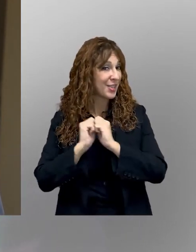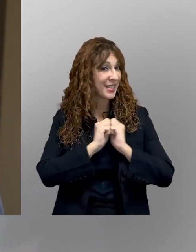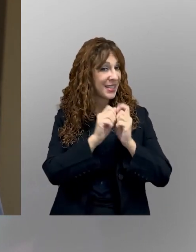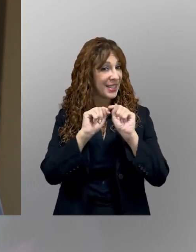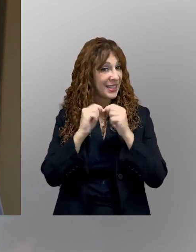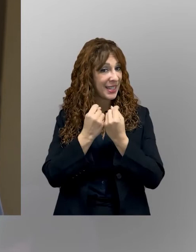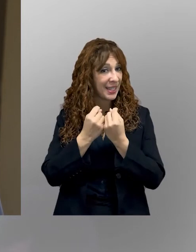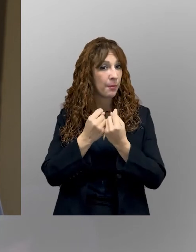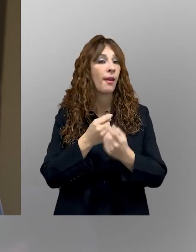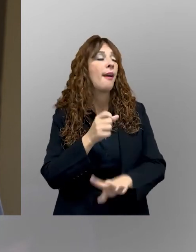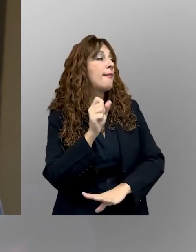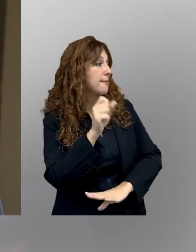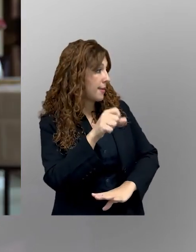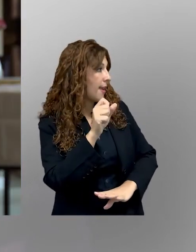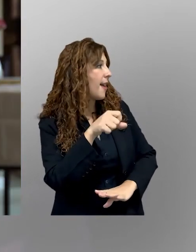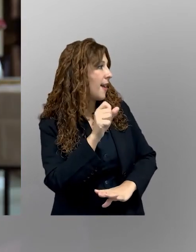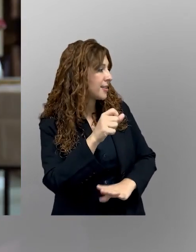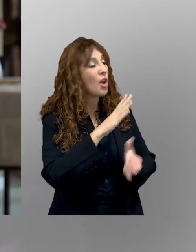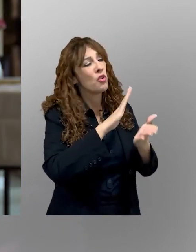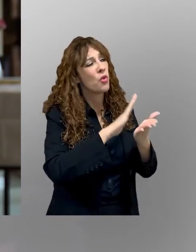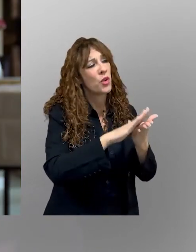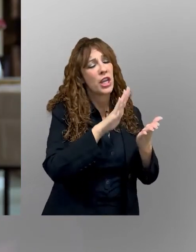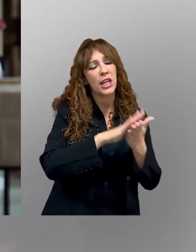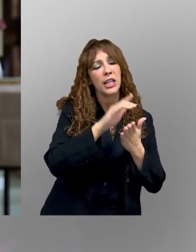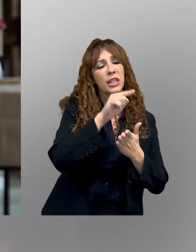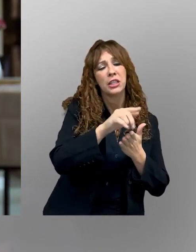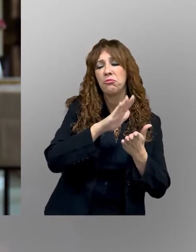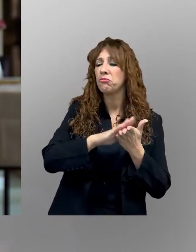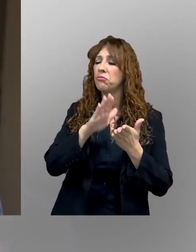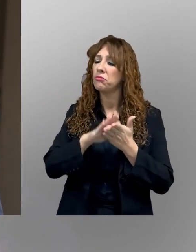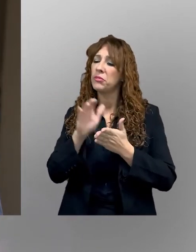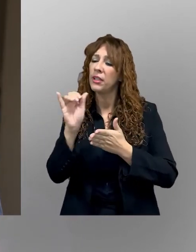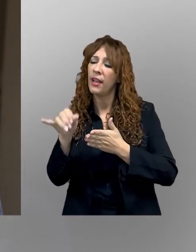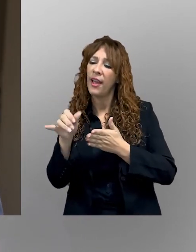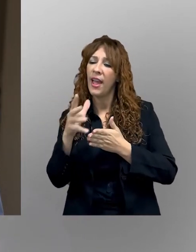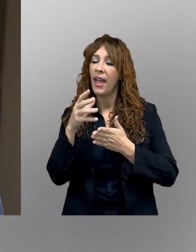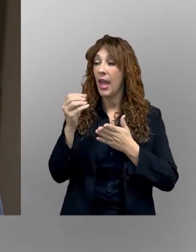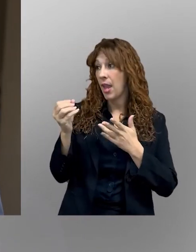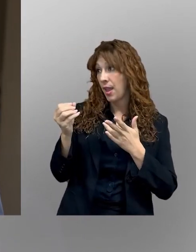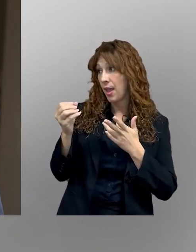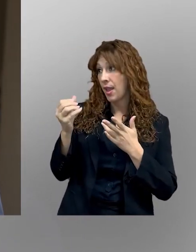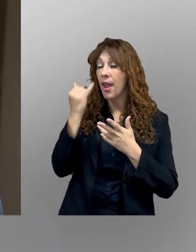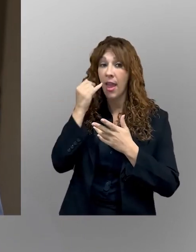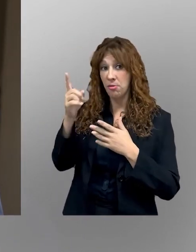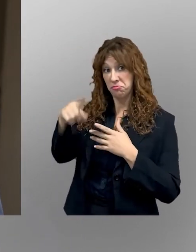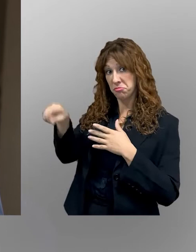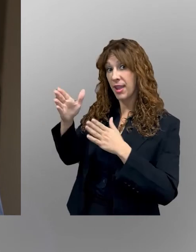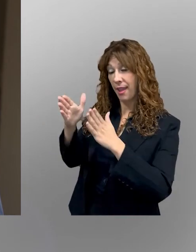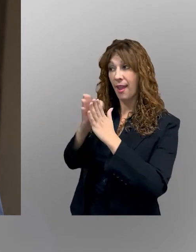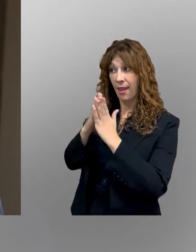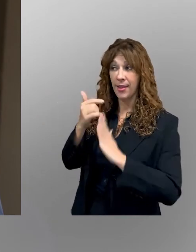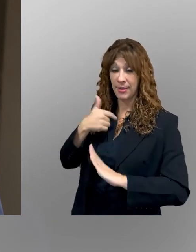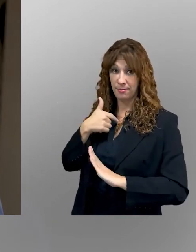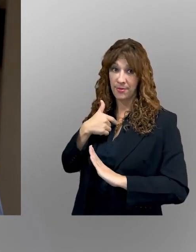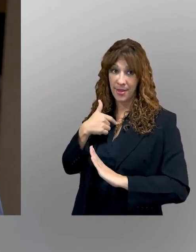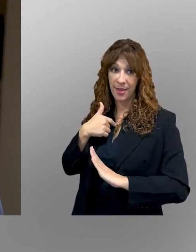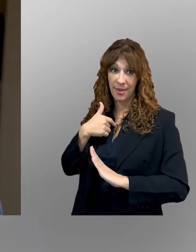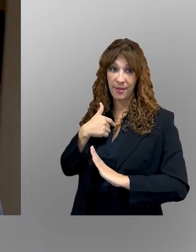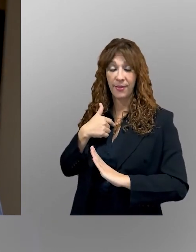Because it's hard. Yeah, we do. We clean this, we clean that. And they asked